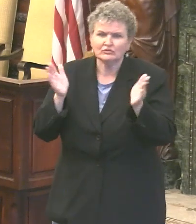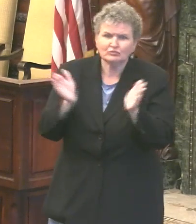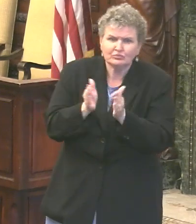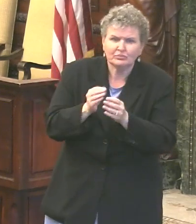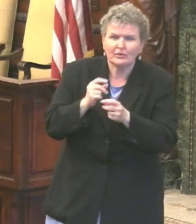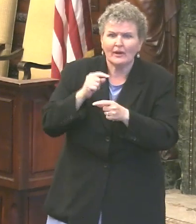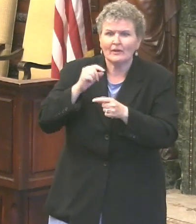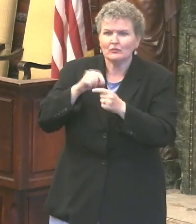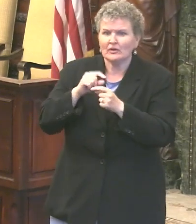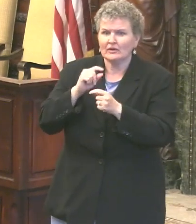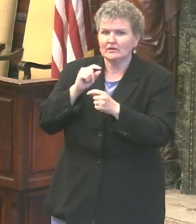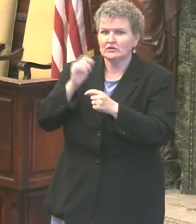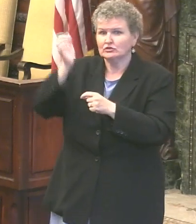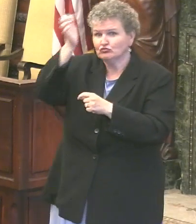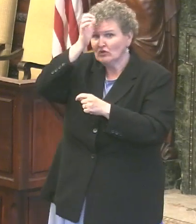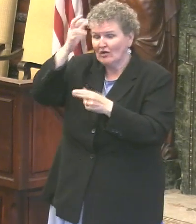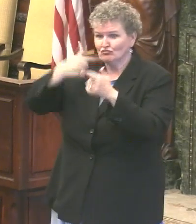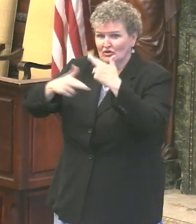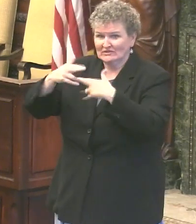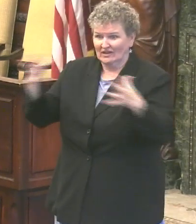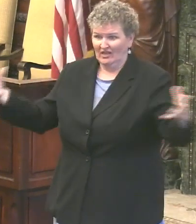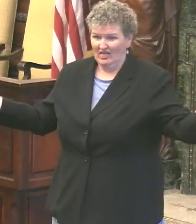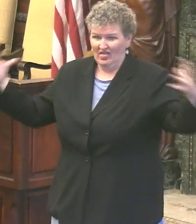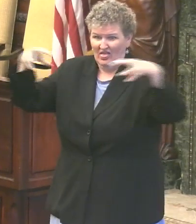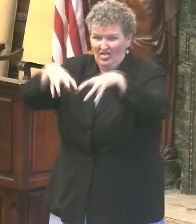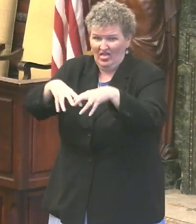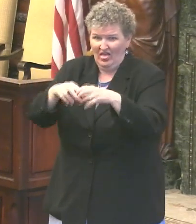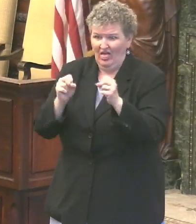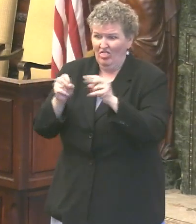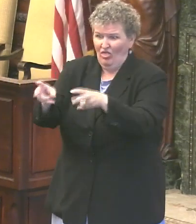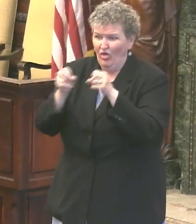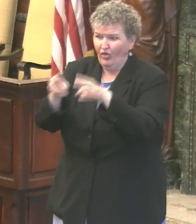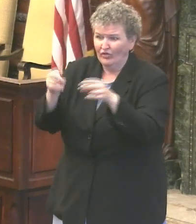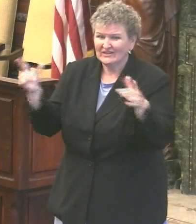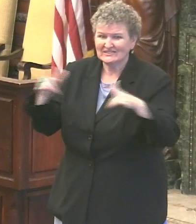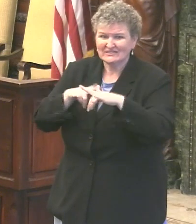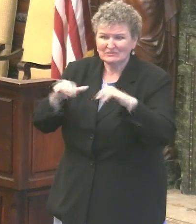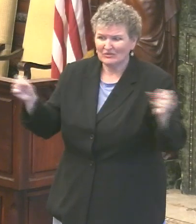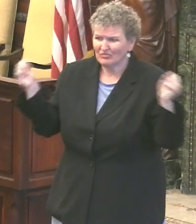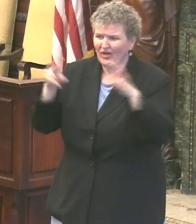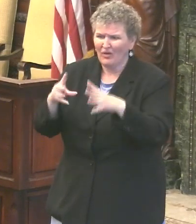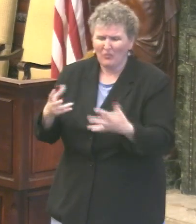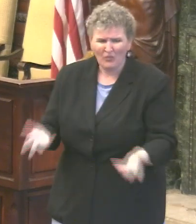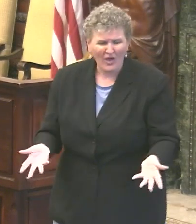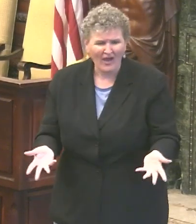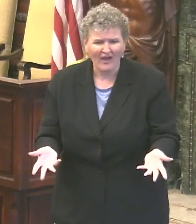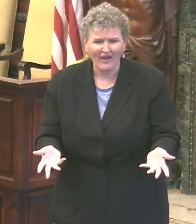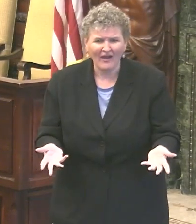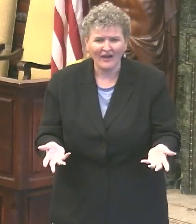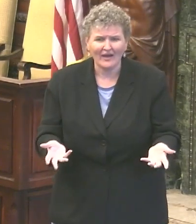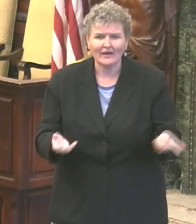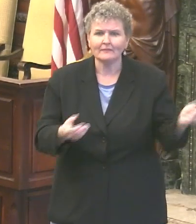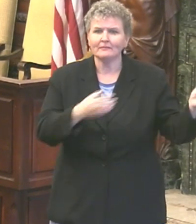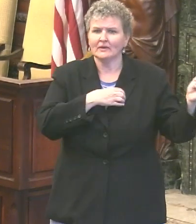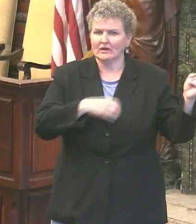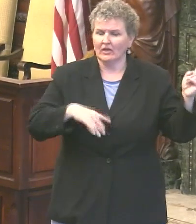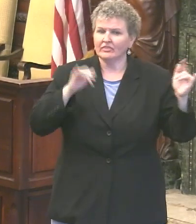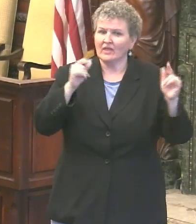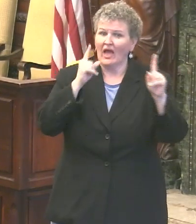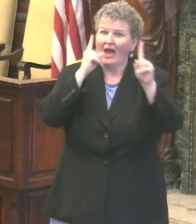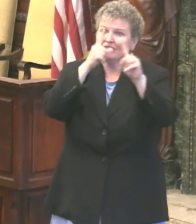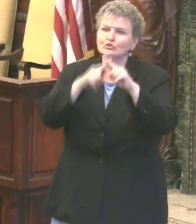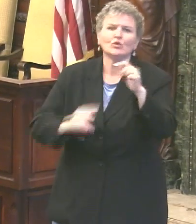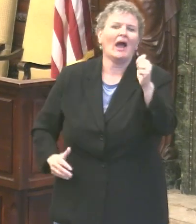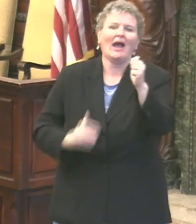the same truck. Why is this happening? It's probably an effort to catch up with the volume